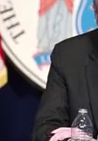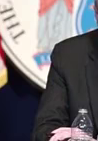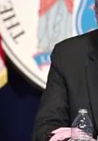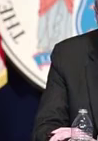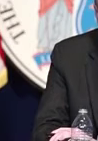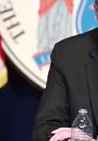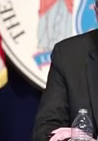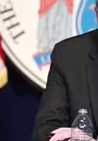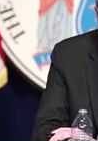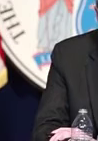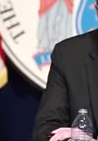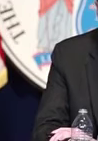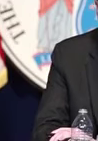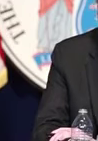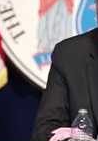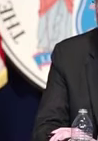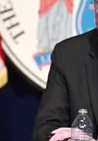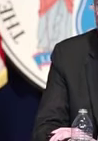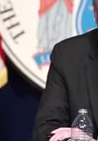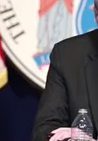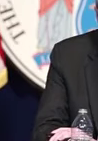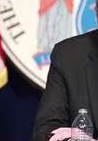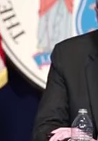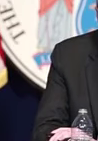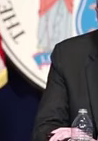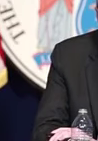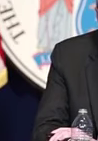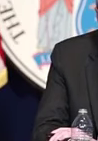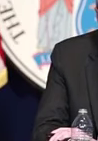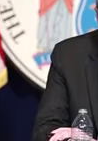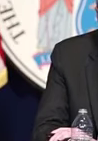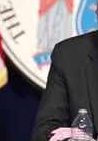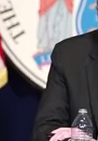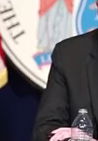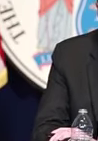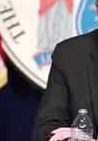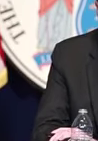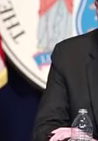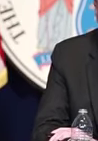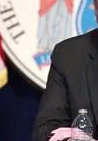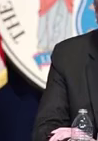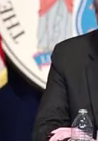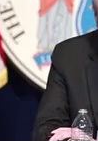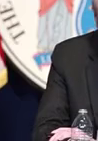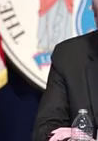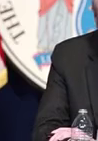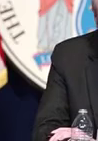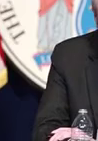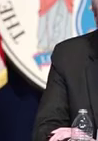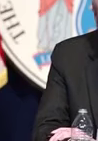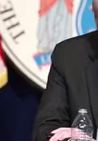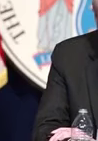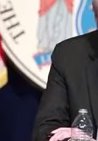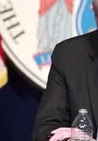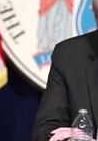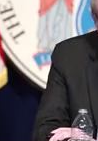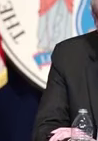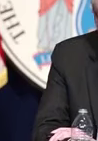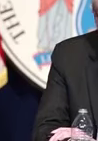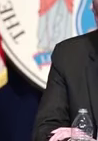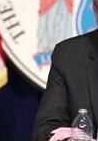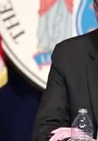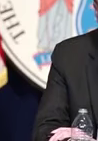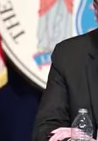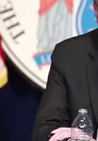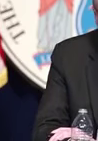2,400 stories that we could sit here and tell. We honor every lost life, and we will do everything